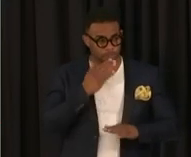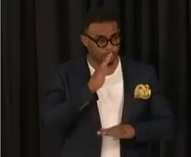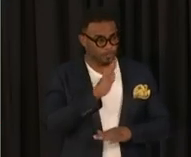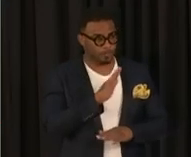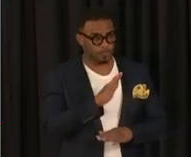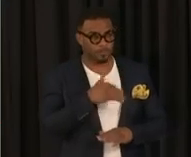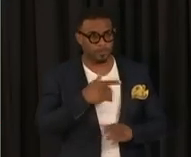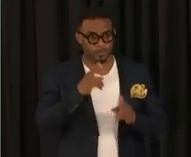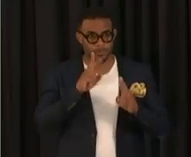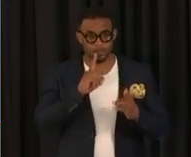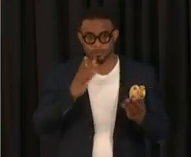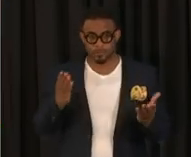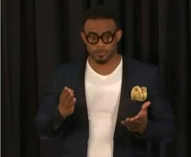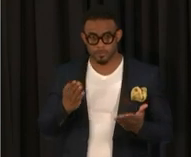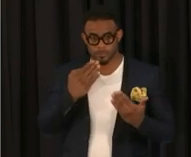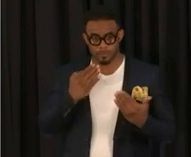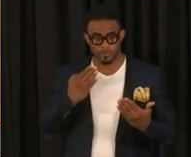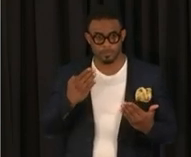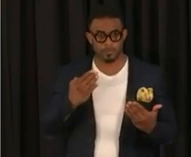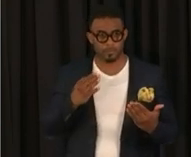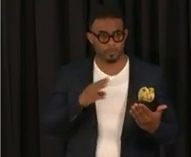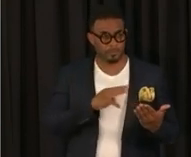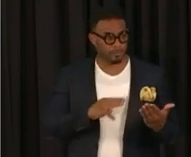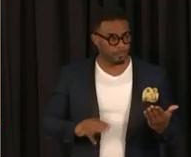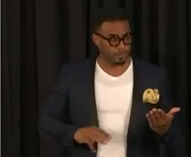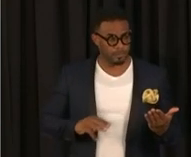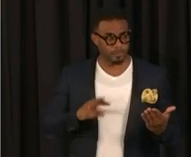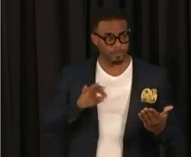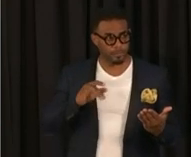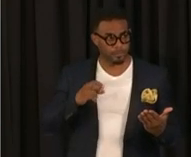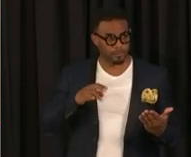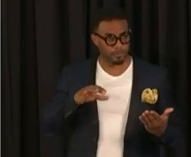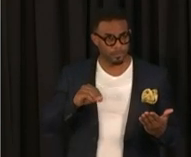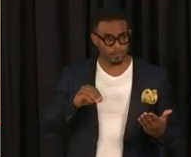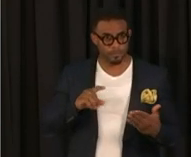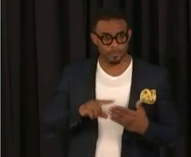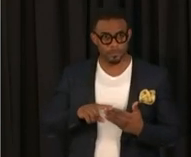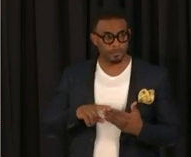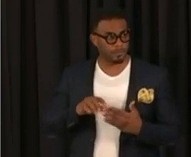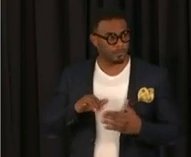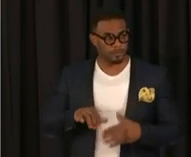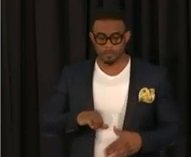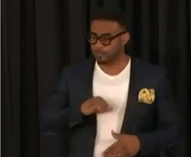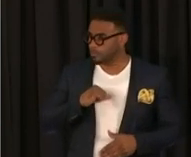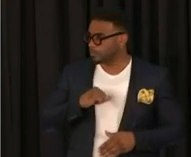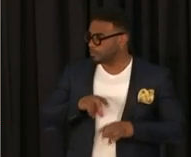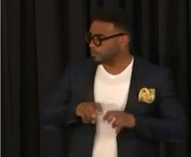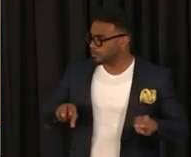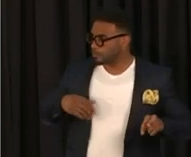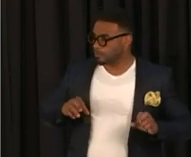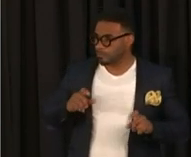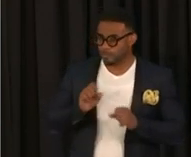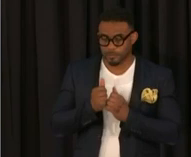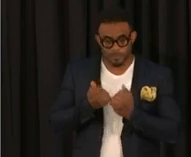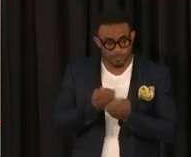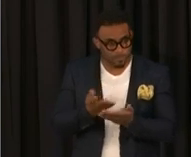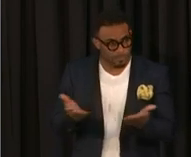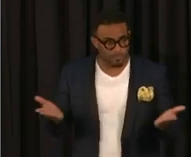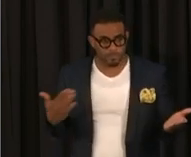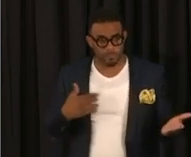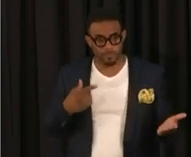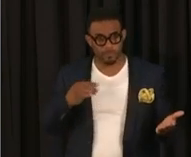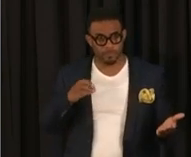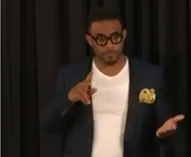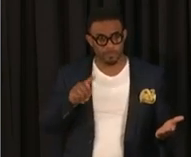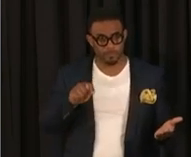Good afternoon, and I'm honored to be here. Thank you, Deputy Mayor Falciacchio, and my esteemed panelists who I've had the opportunity to work with several.